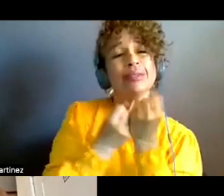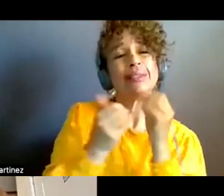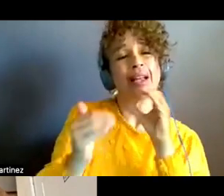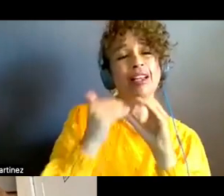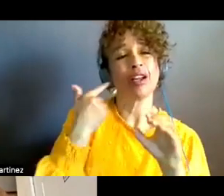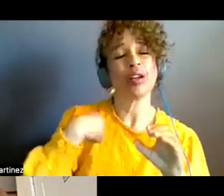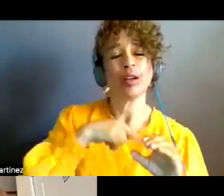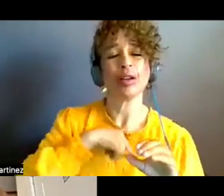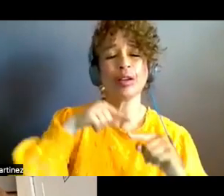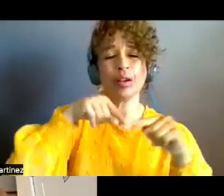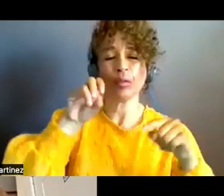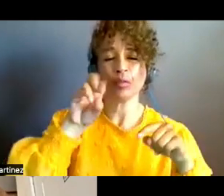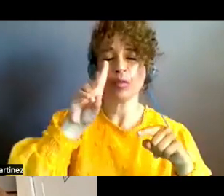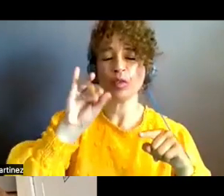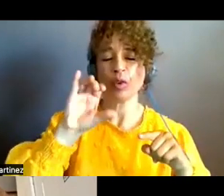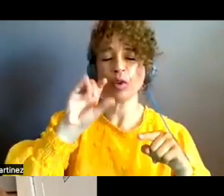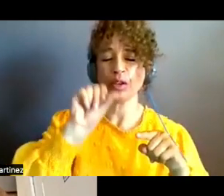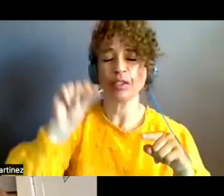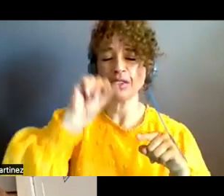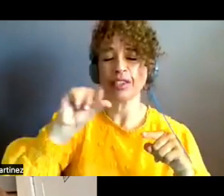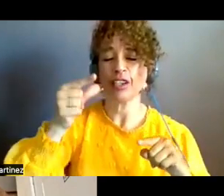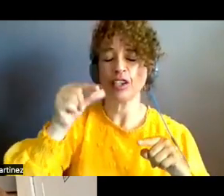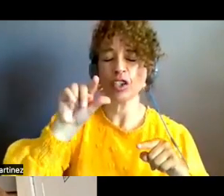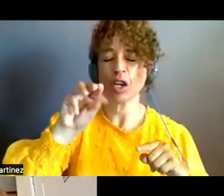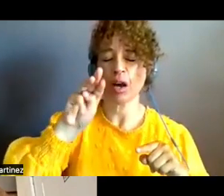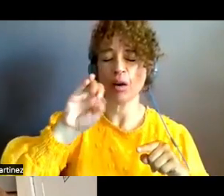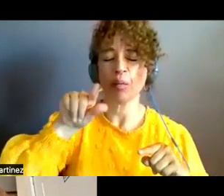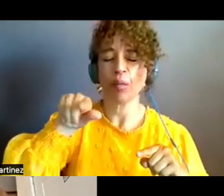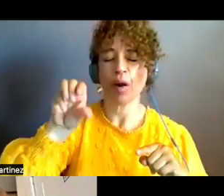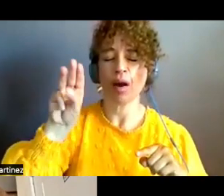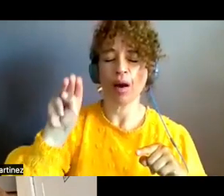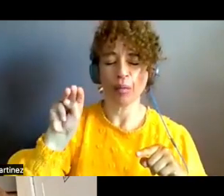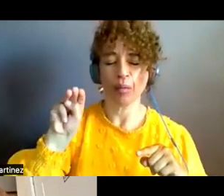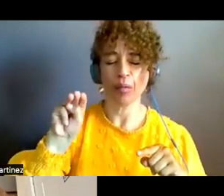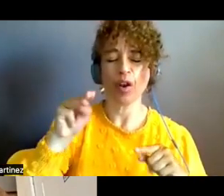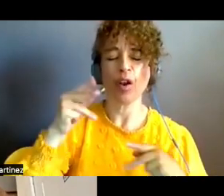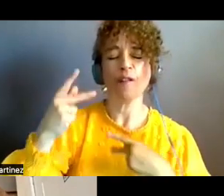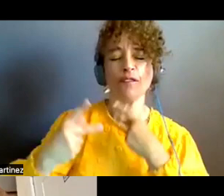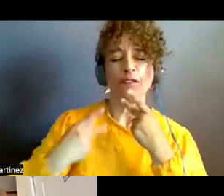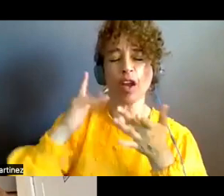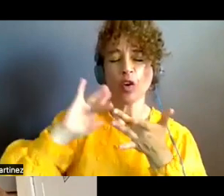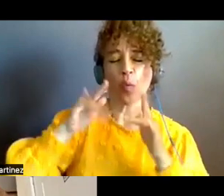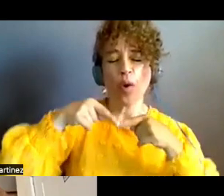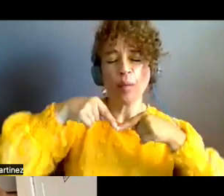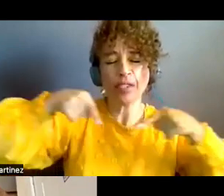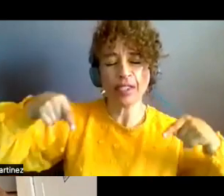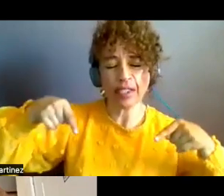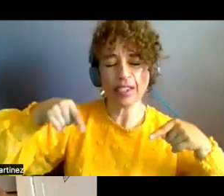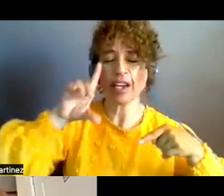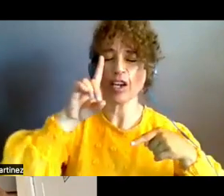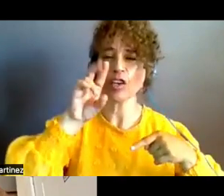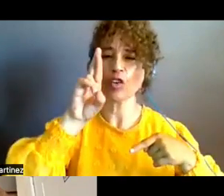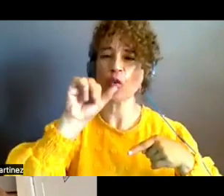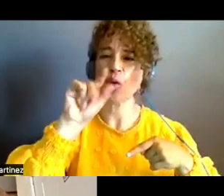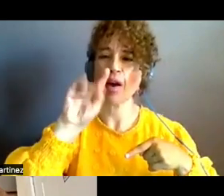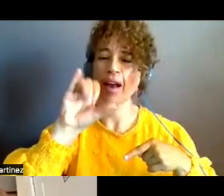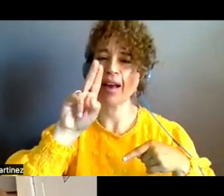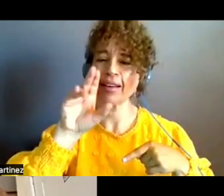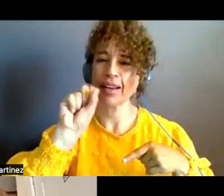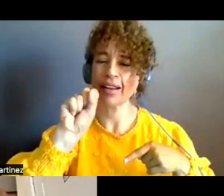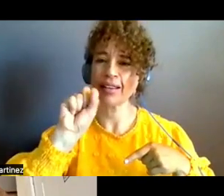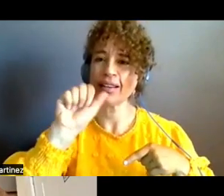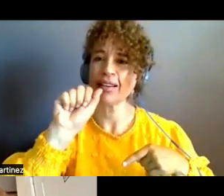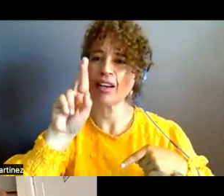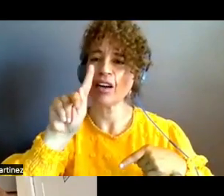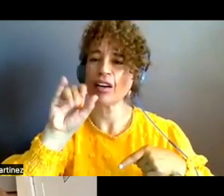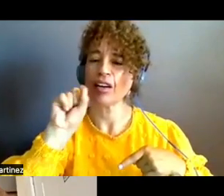at dracutarts@gmail.com. Or visit our website, drakeatarts.com.